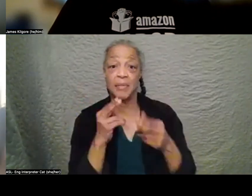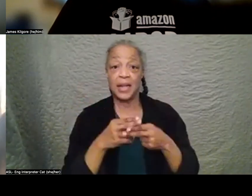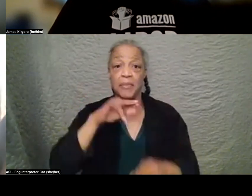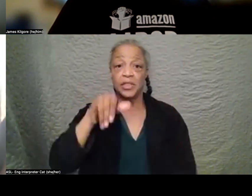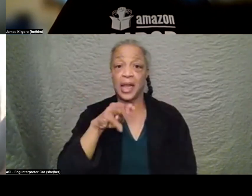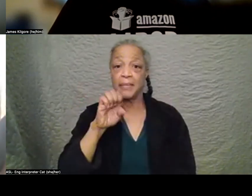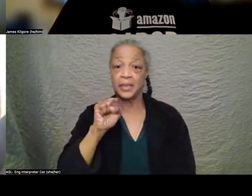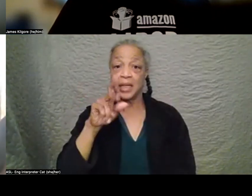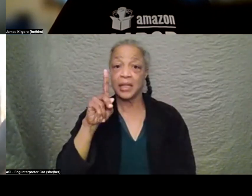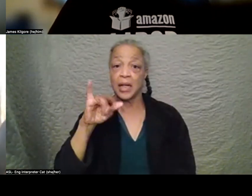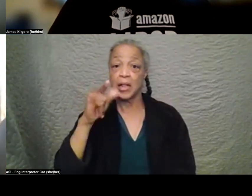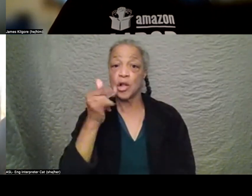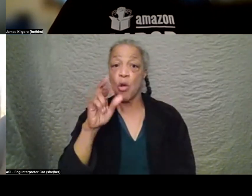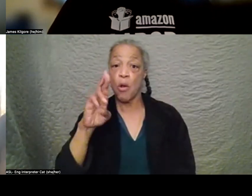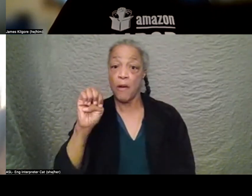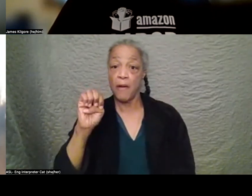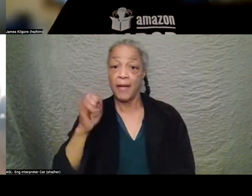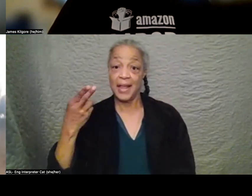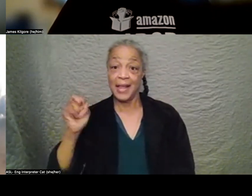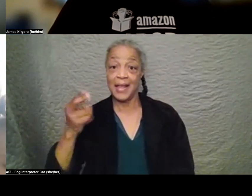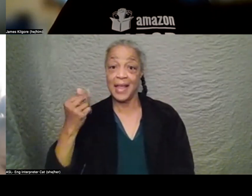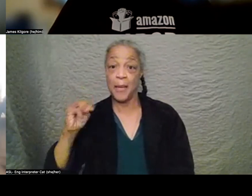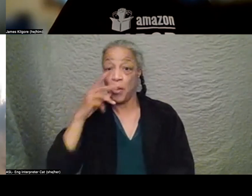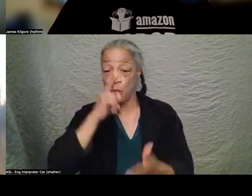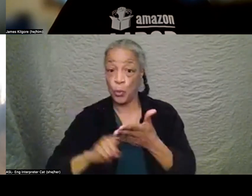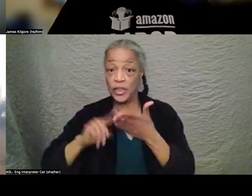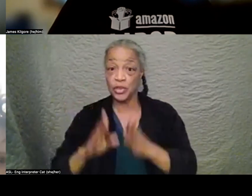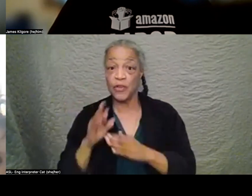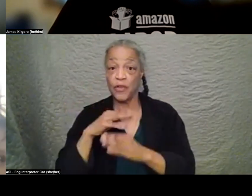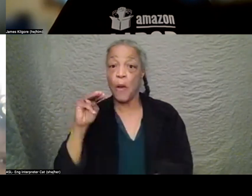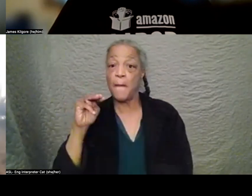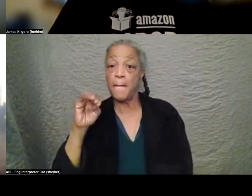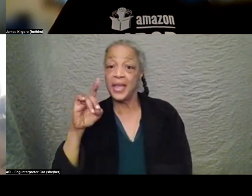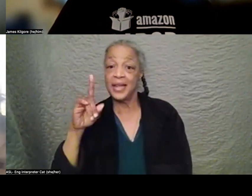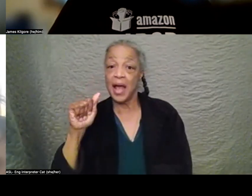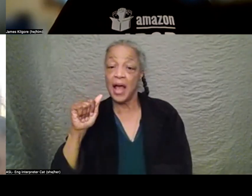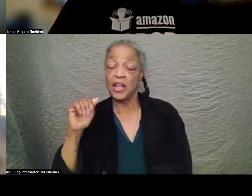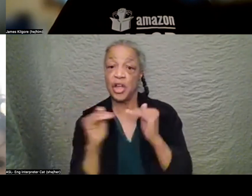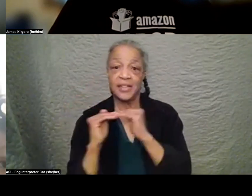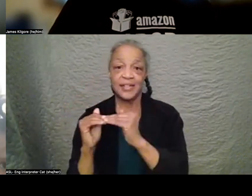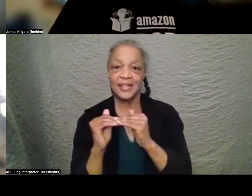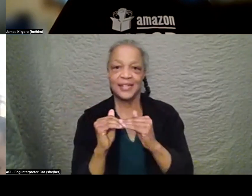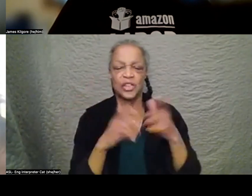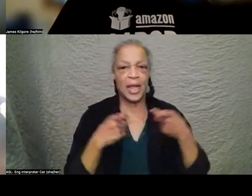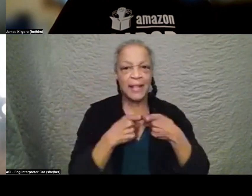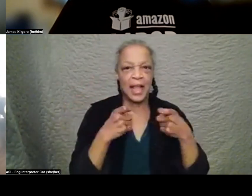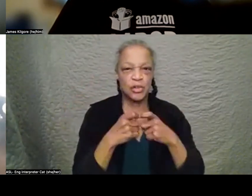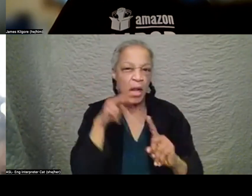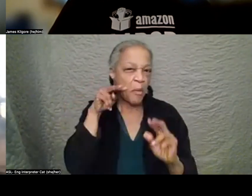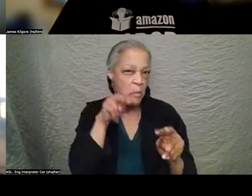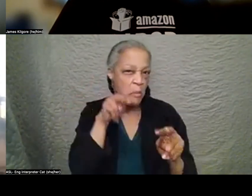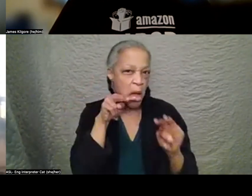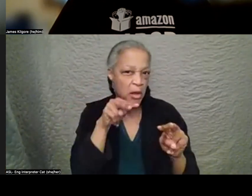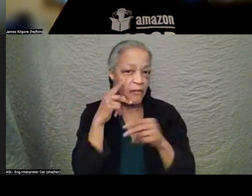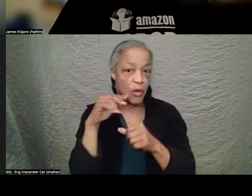him. I'm a researcher for Media Justice. I've been looking into the issues of electronic monitoring for about 10